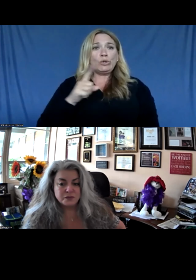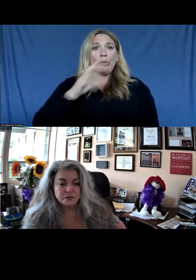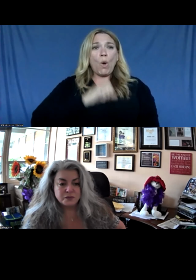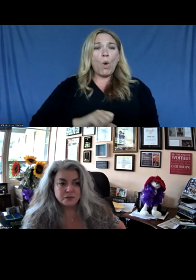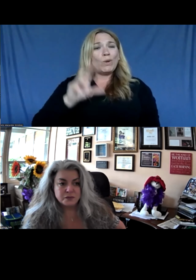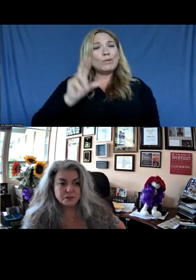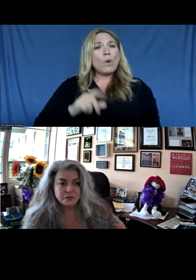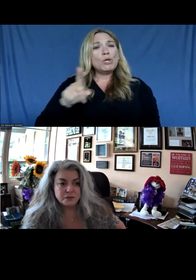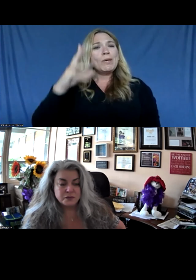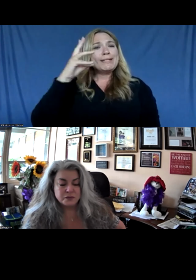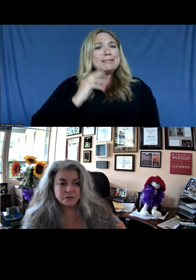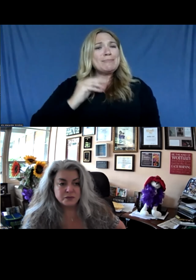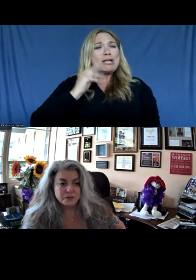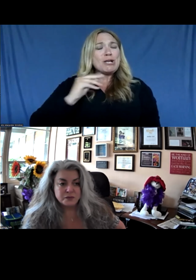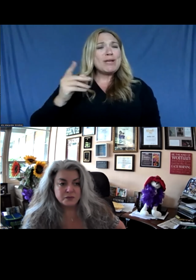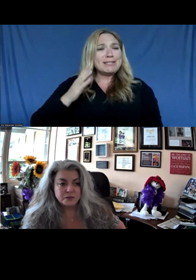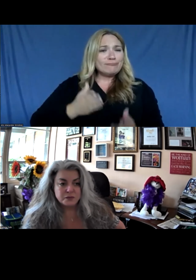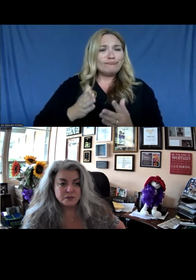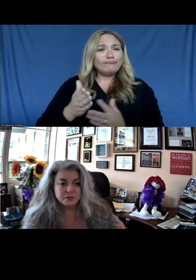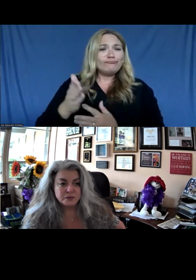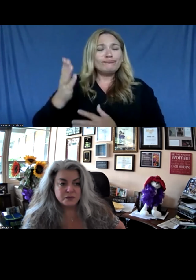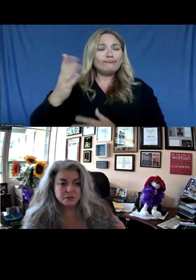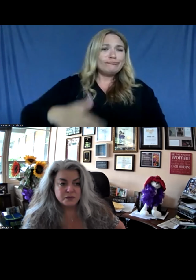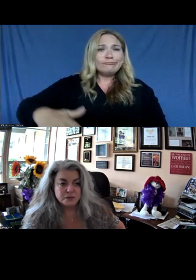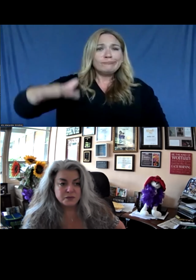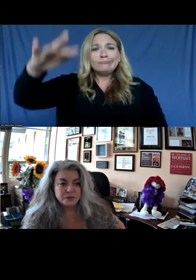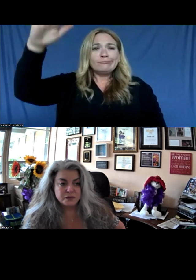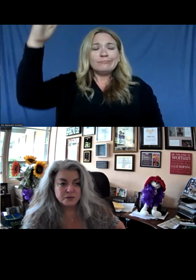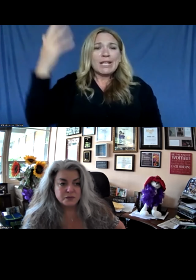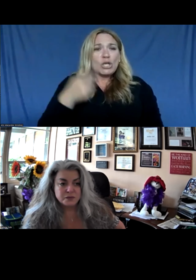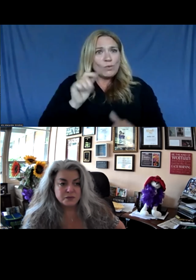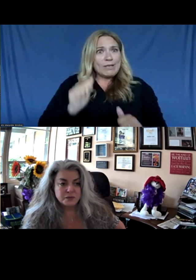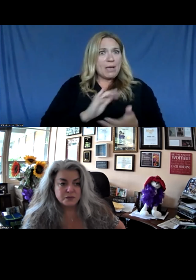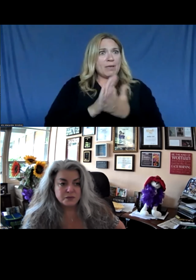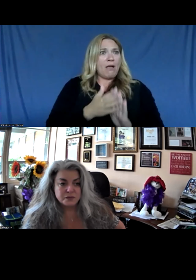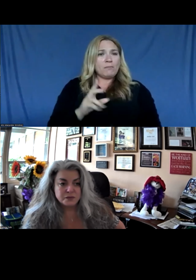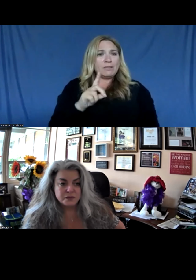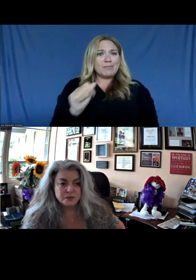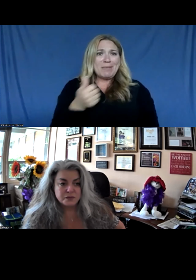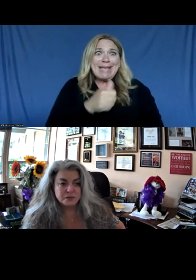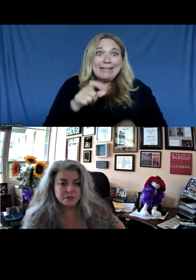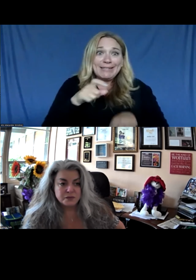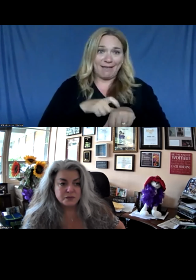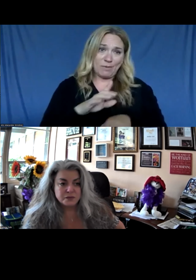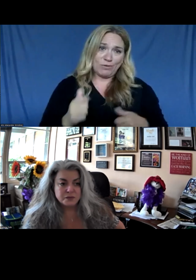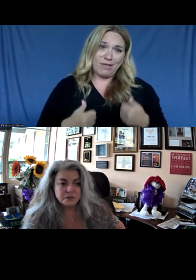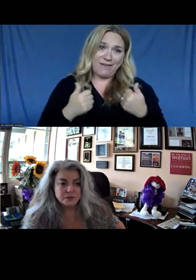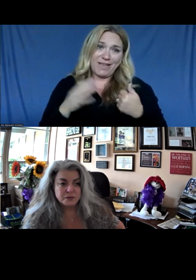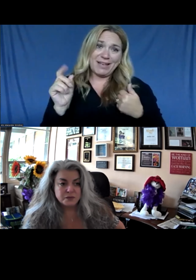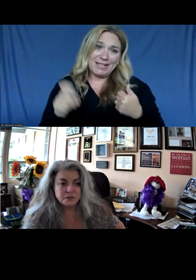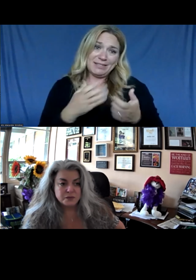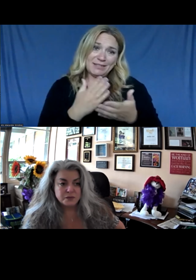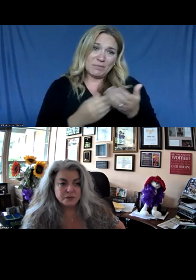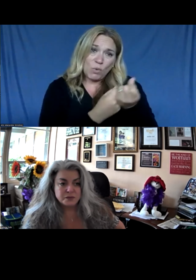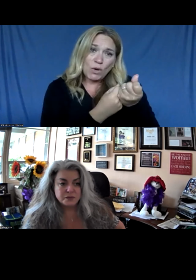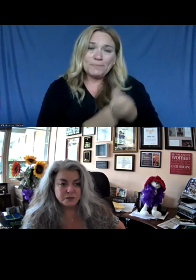you experience your whole life. You can get a disability at any point and need supports. And so I'll